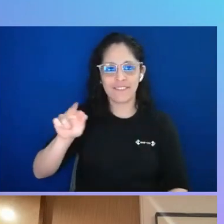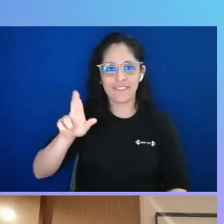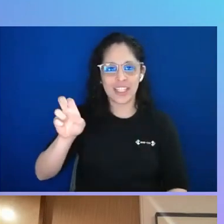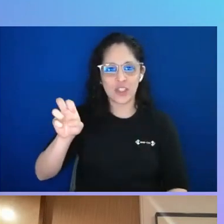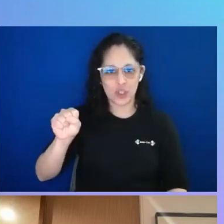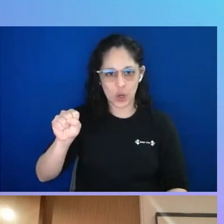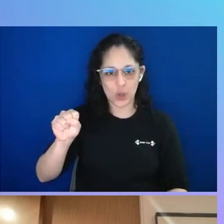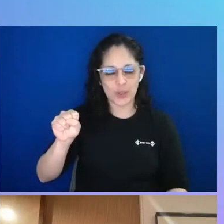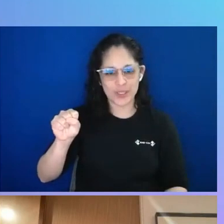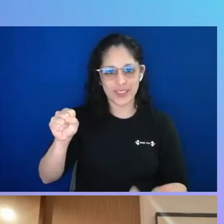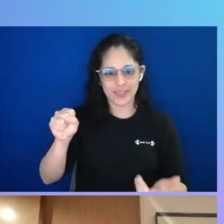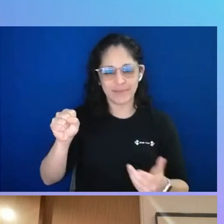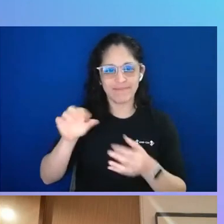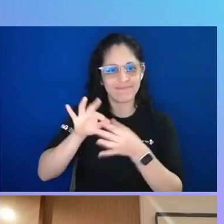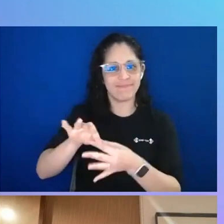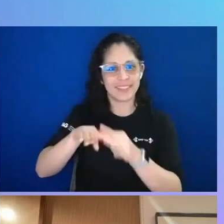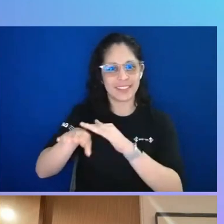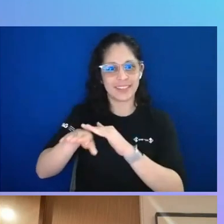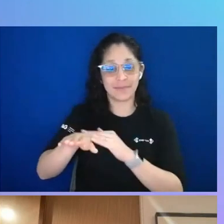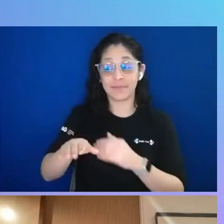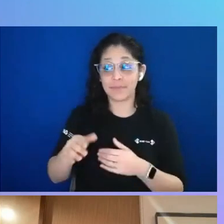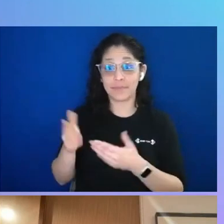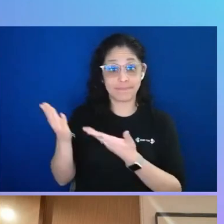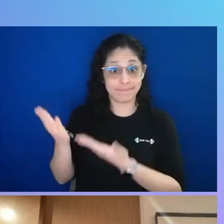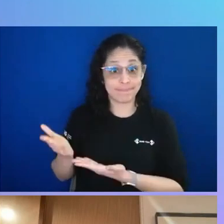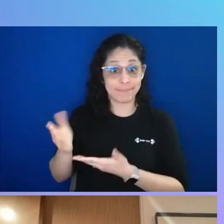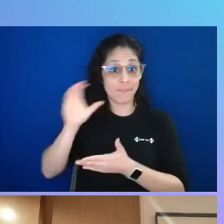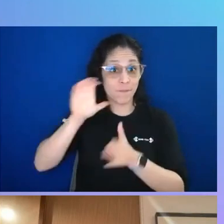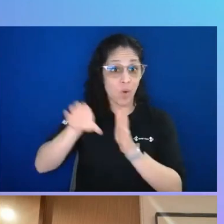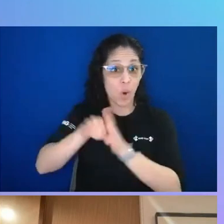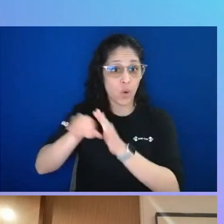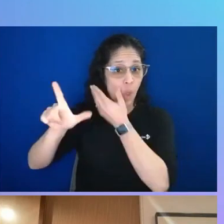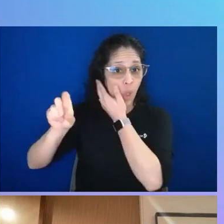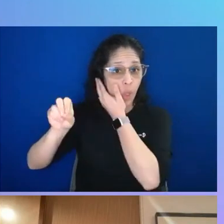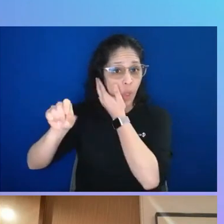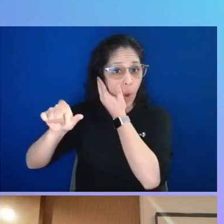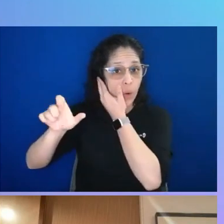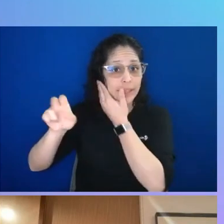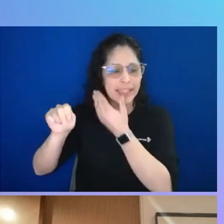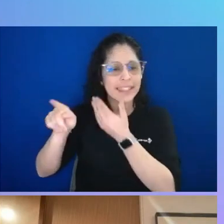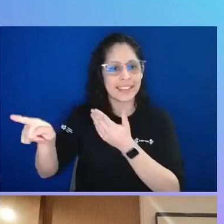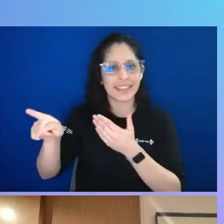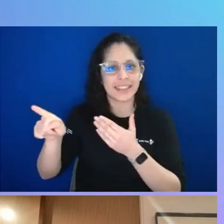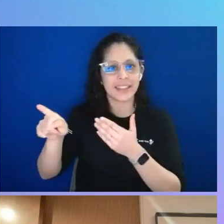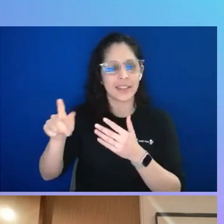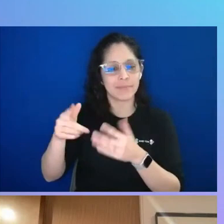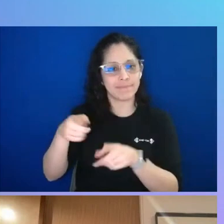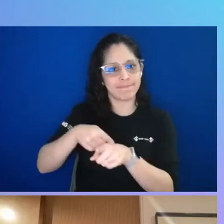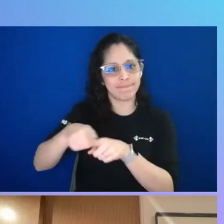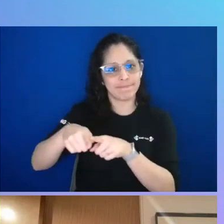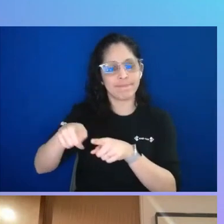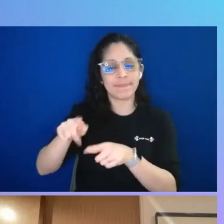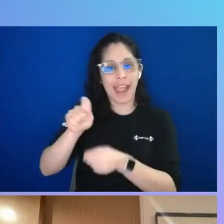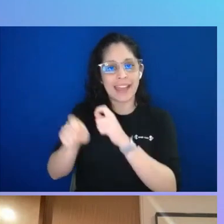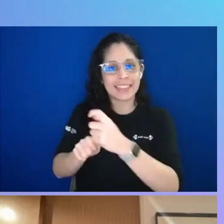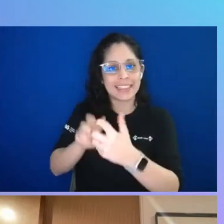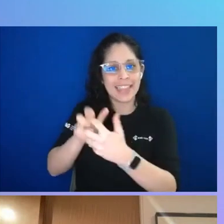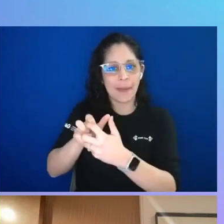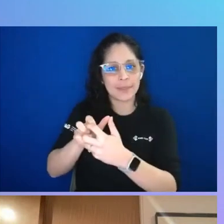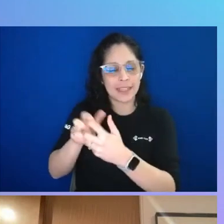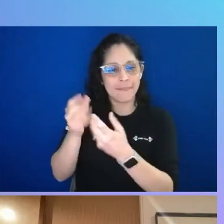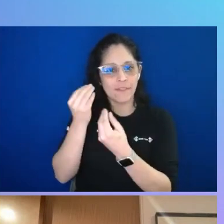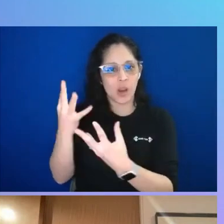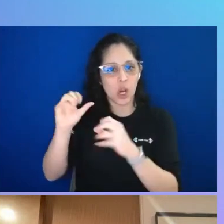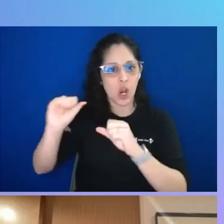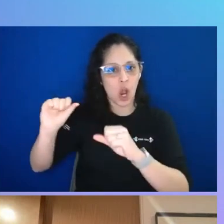Logan Aldridge, who specializes in adaptive content. We also have screen readers on Peloton